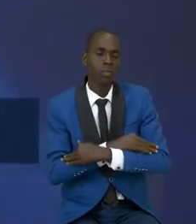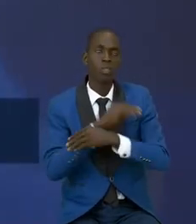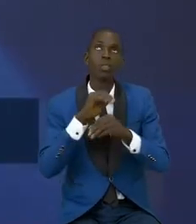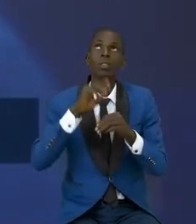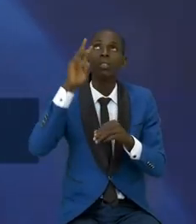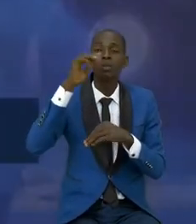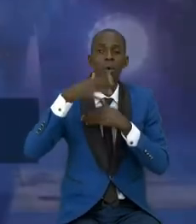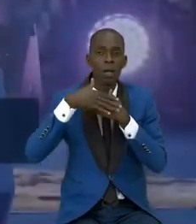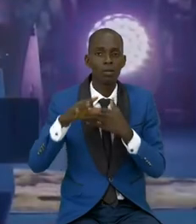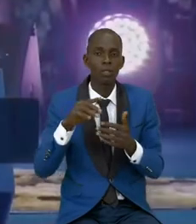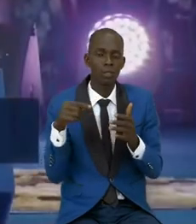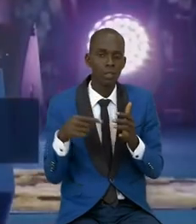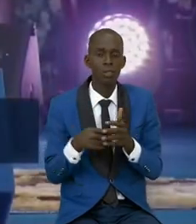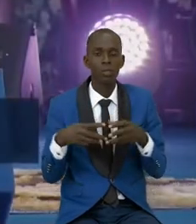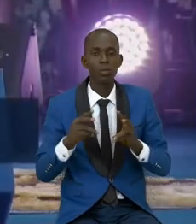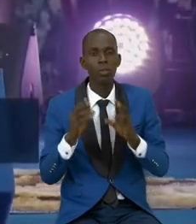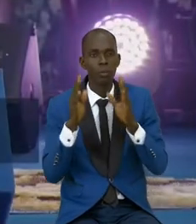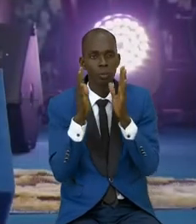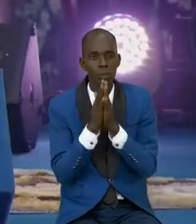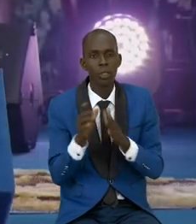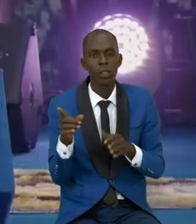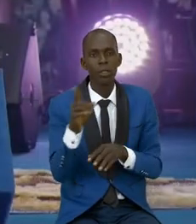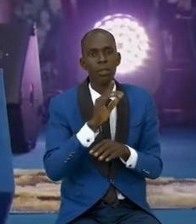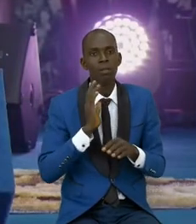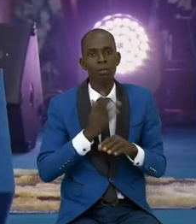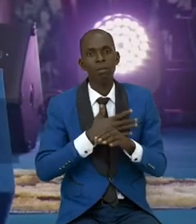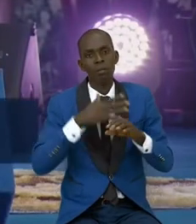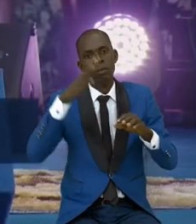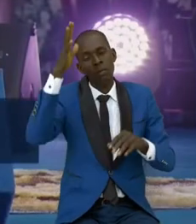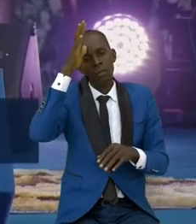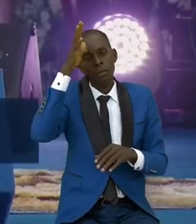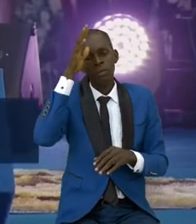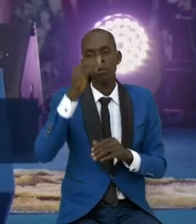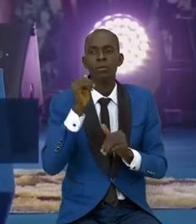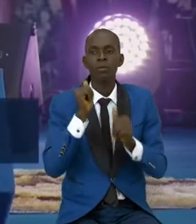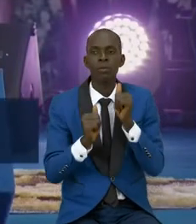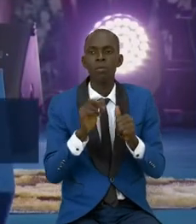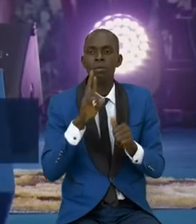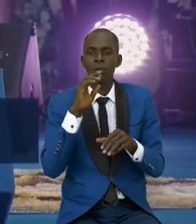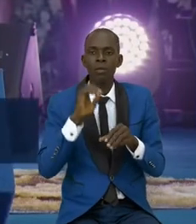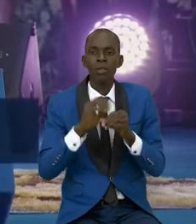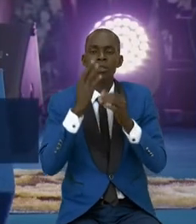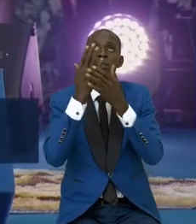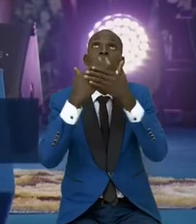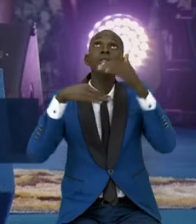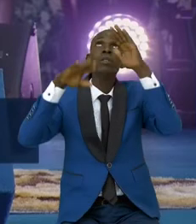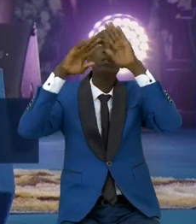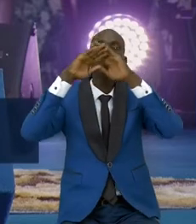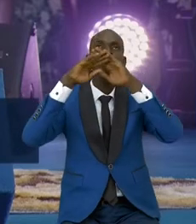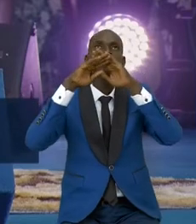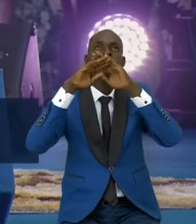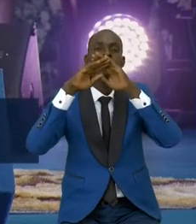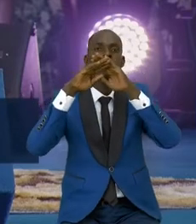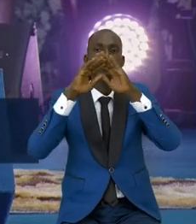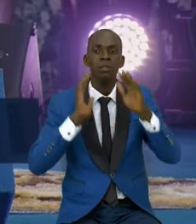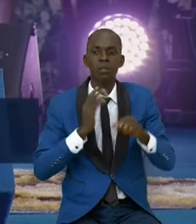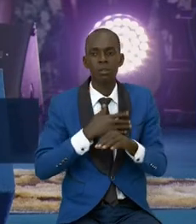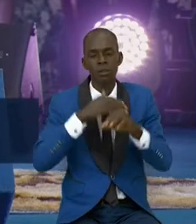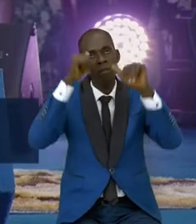this manner, therefore, pray ye, our Father, which art in heaven. Our